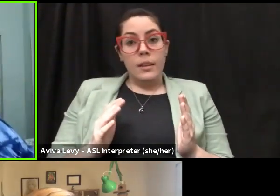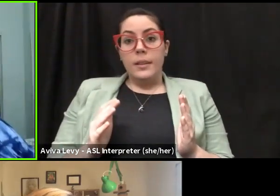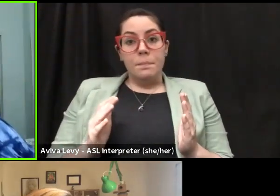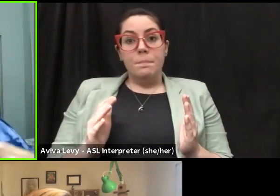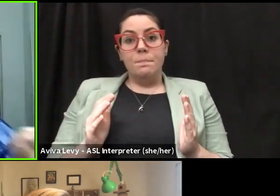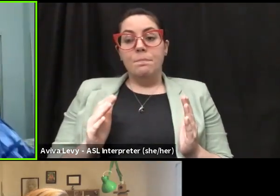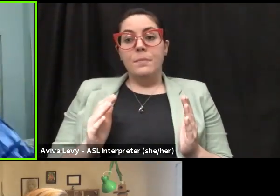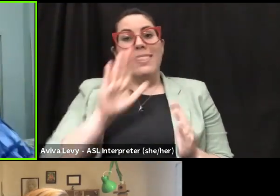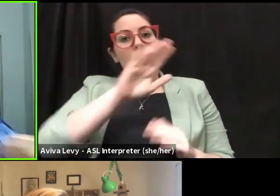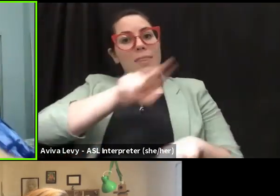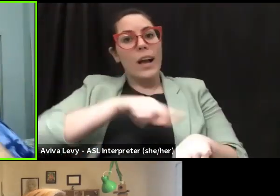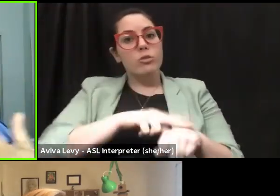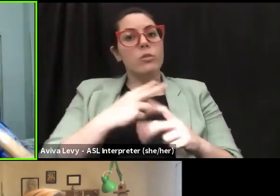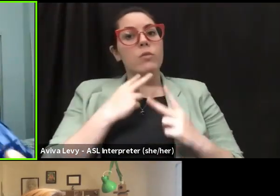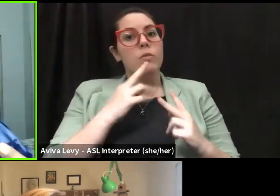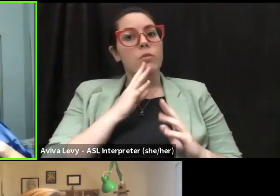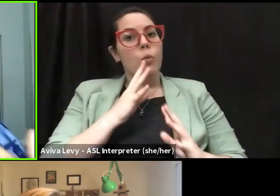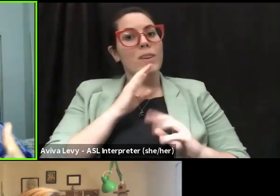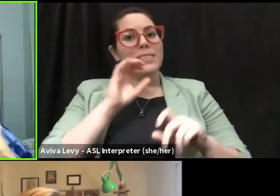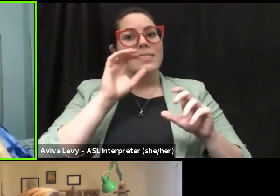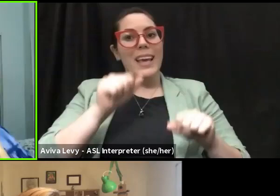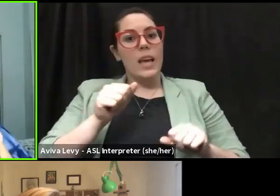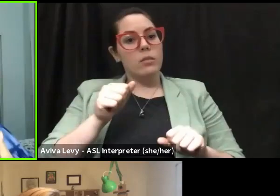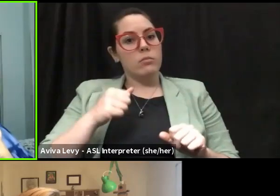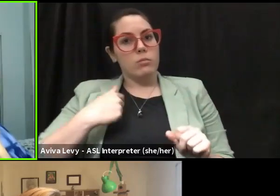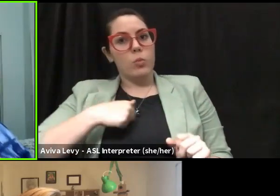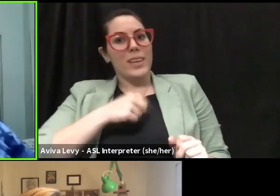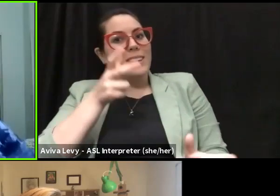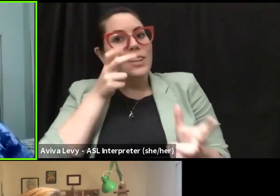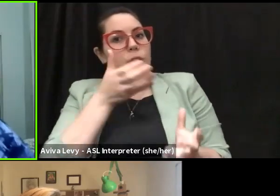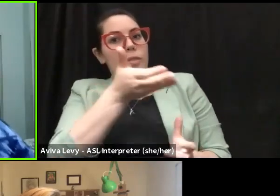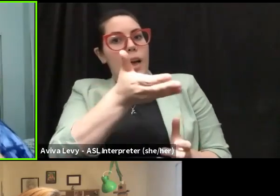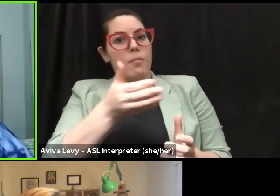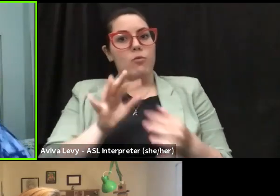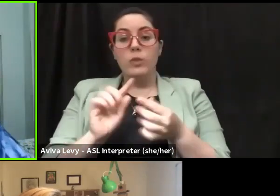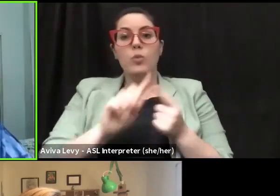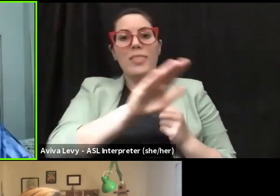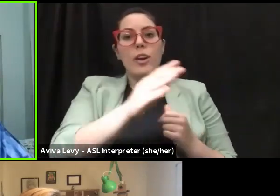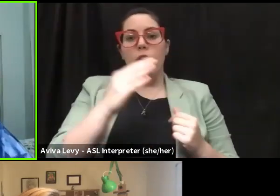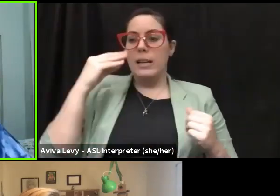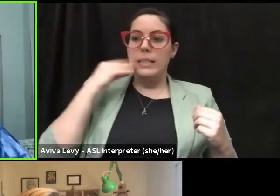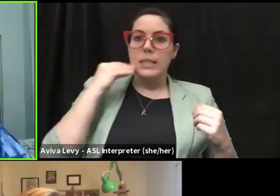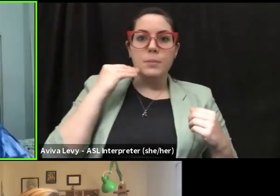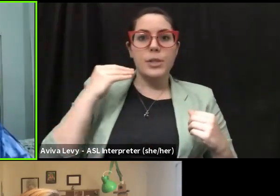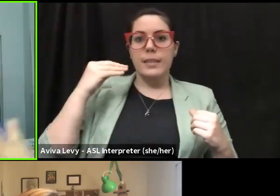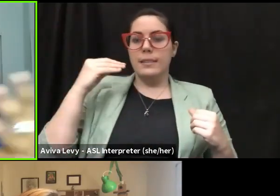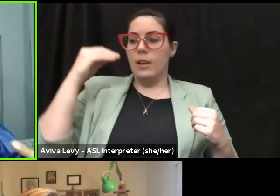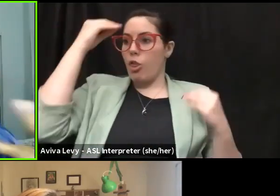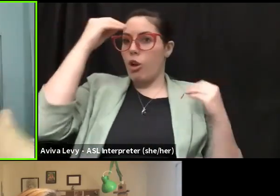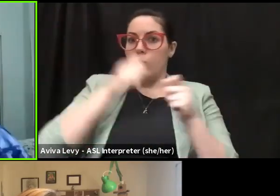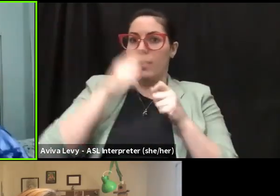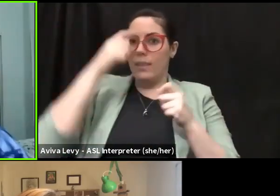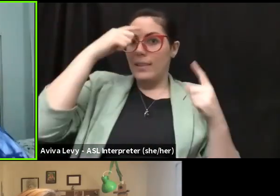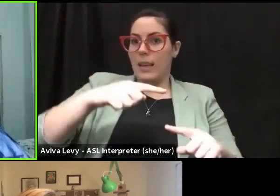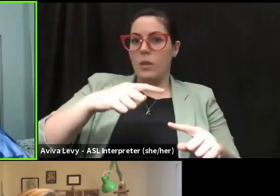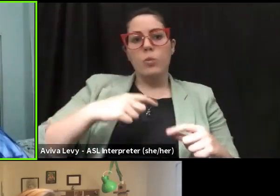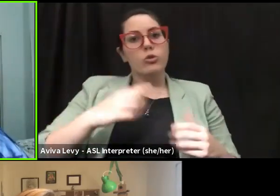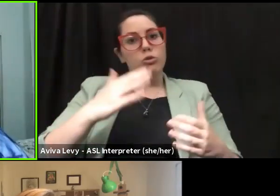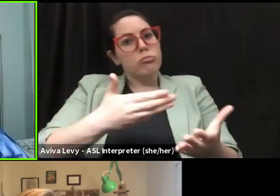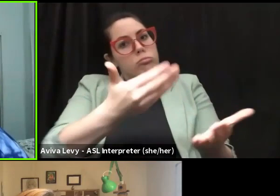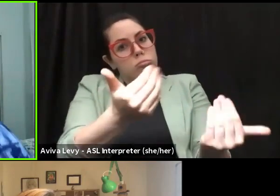natural voice can be heard about their boundaries and consent. So if we allow a person of color to come into